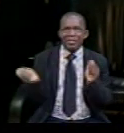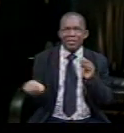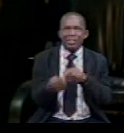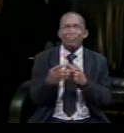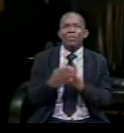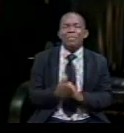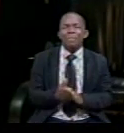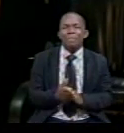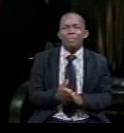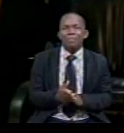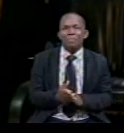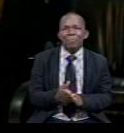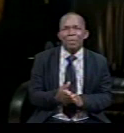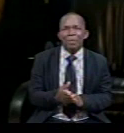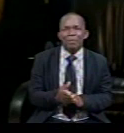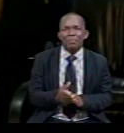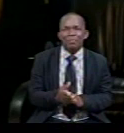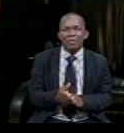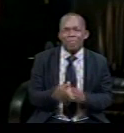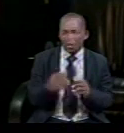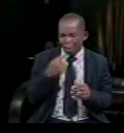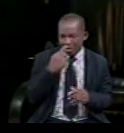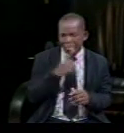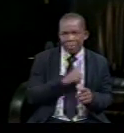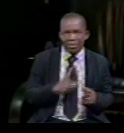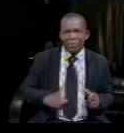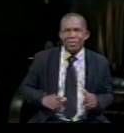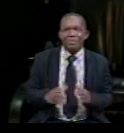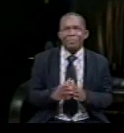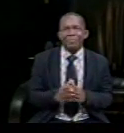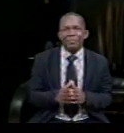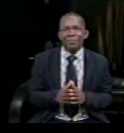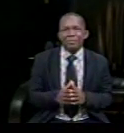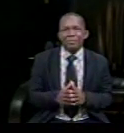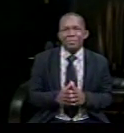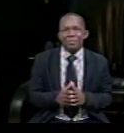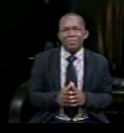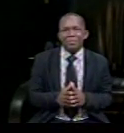is possible. Speak to the Lord.